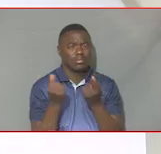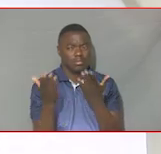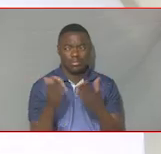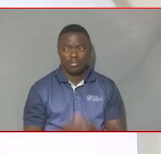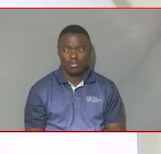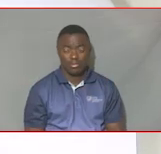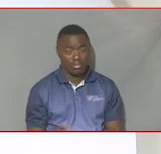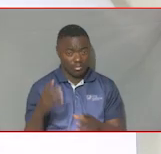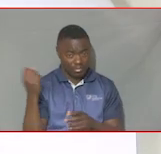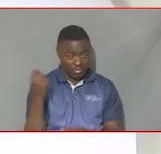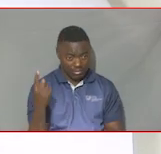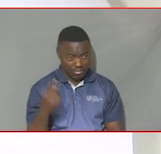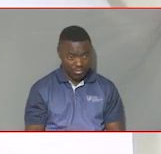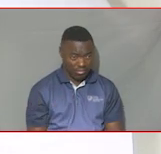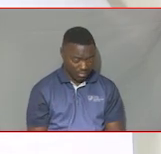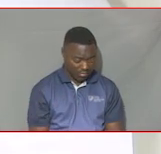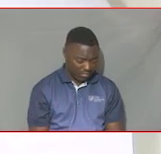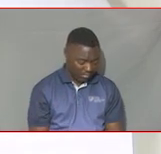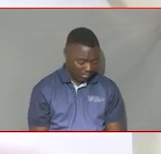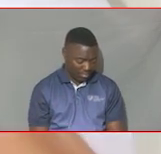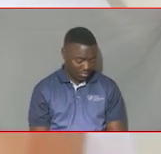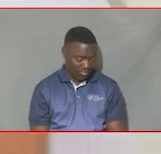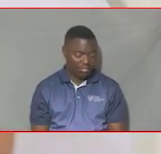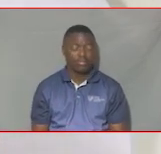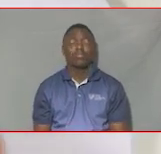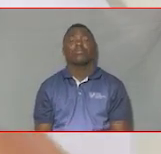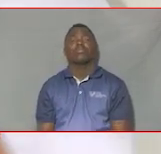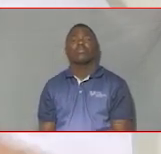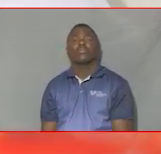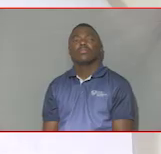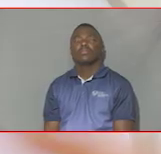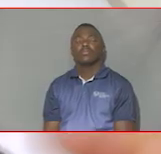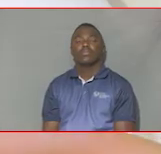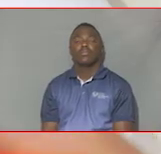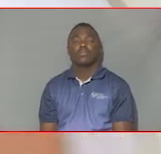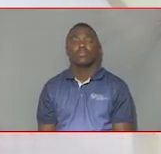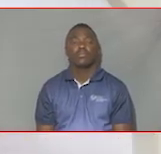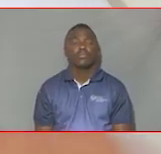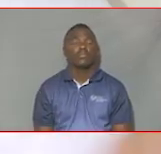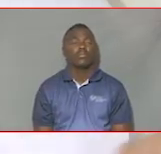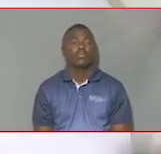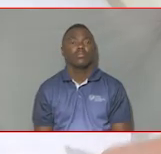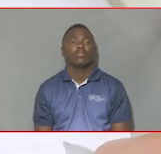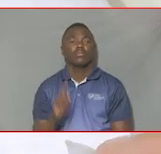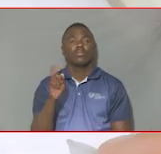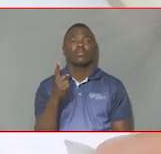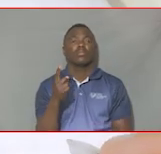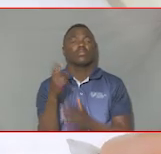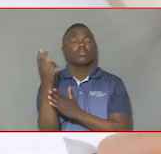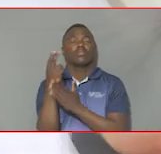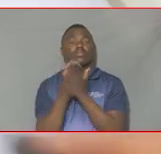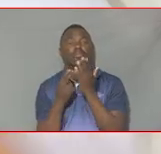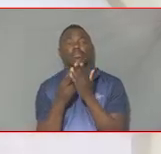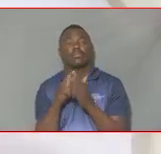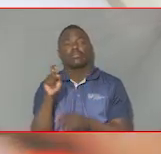Are you with me? Okay. Now, people, they even marked it for you. Your first row is